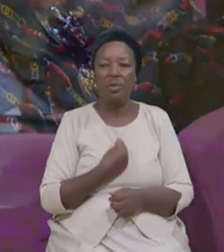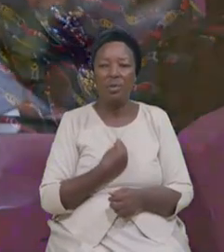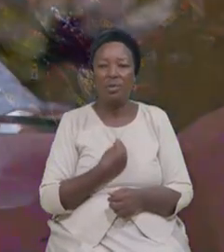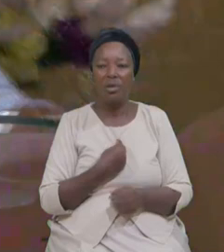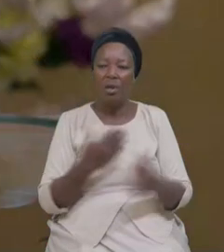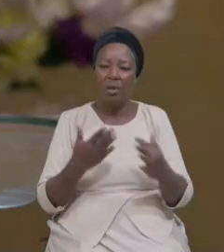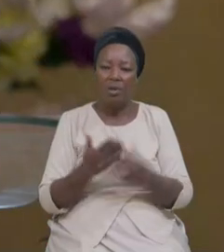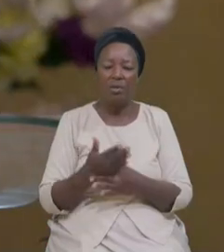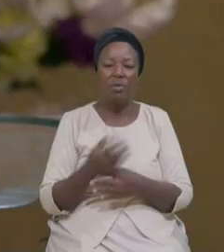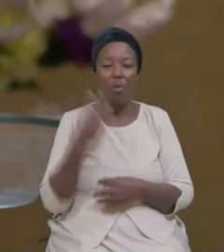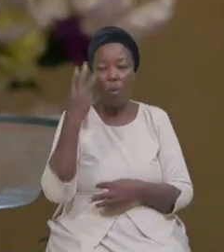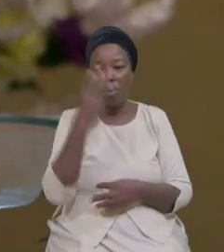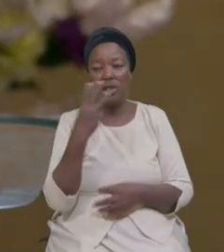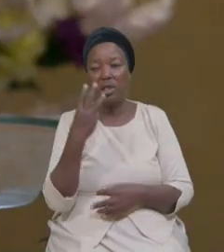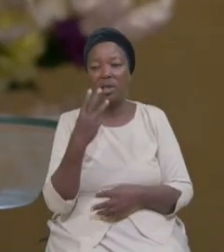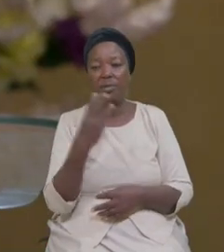WhatsApp and Telegraph.